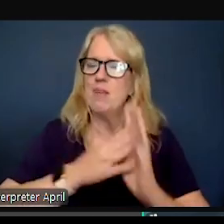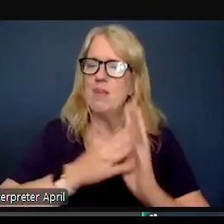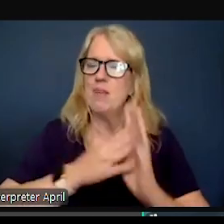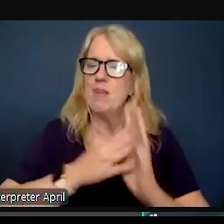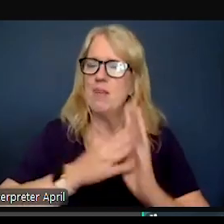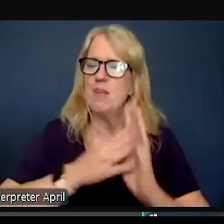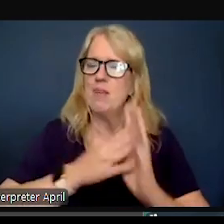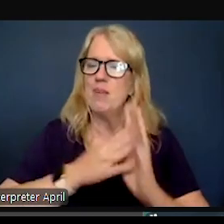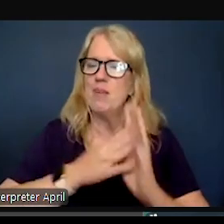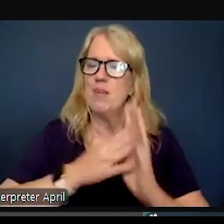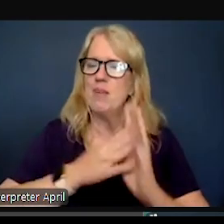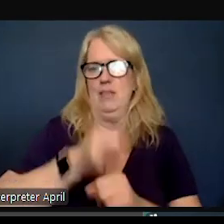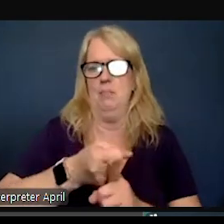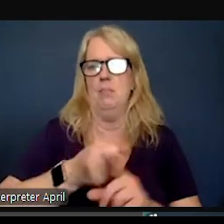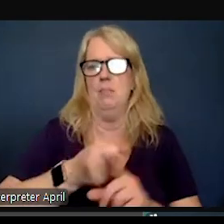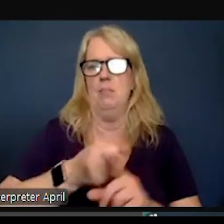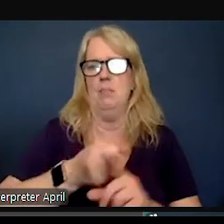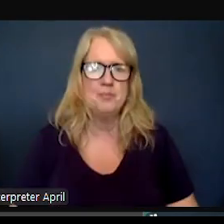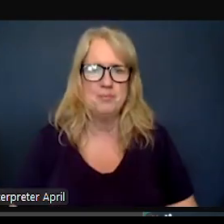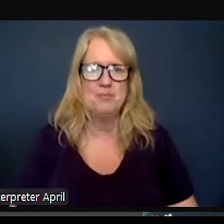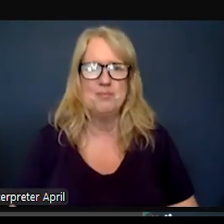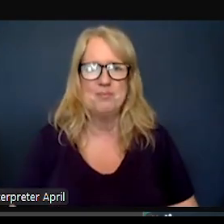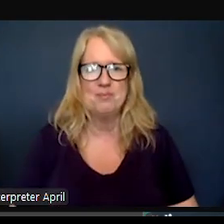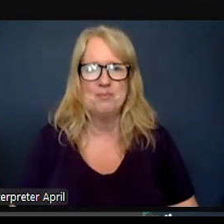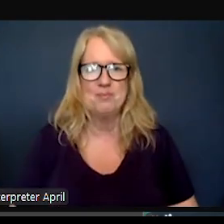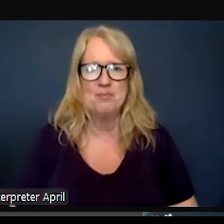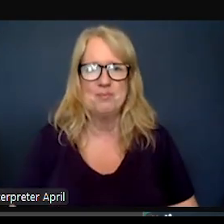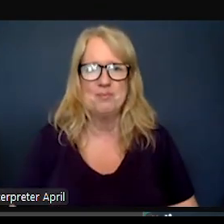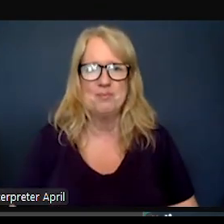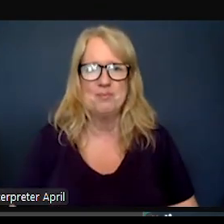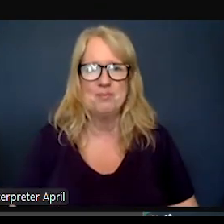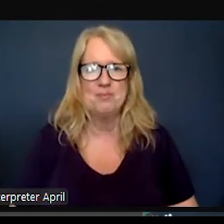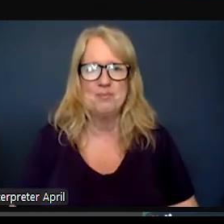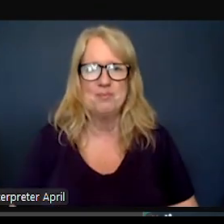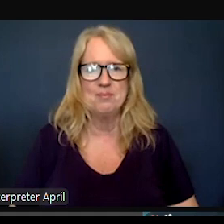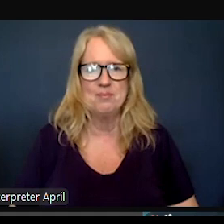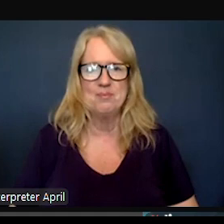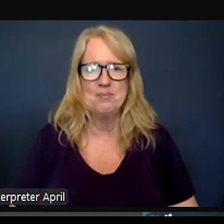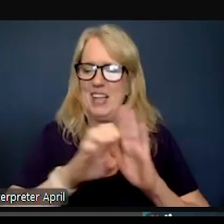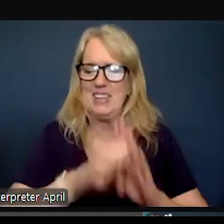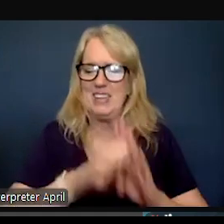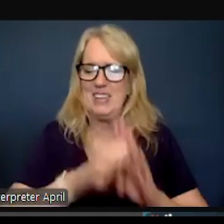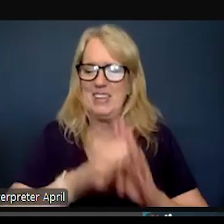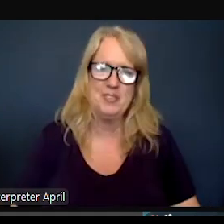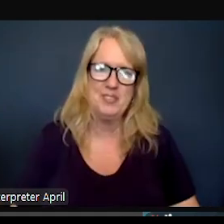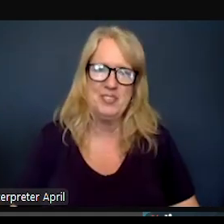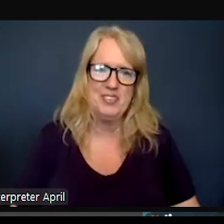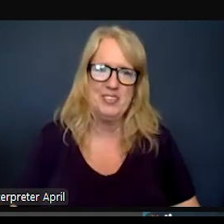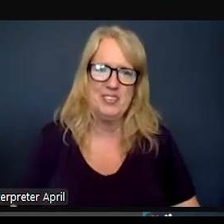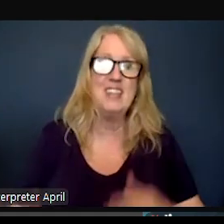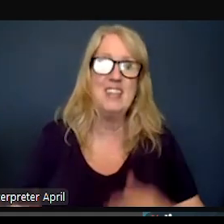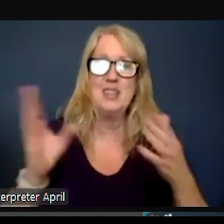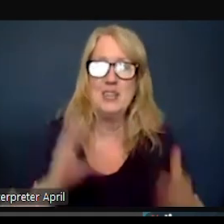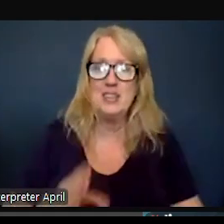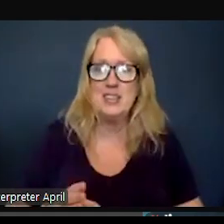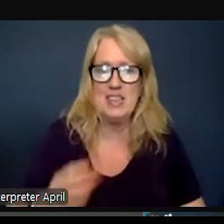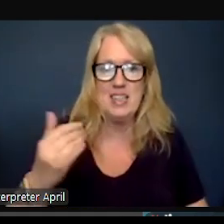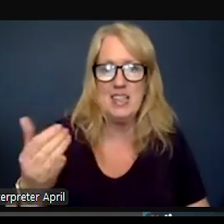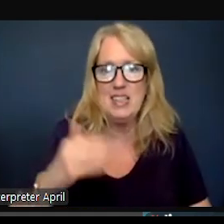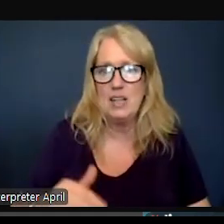through our follow-ups. Definitely. Thanks so much for that example, Michelle. Over to Nina.